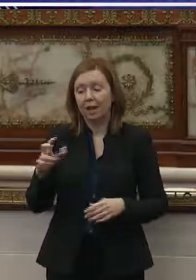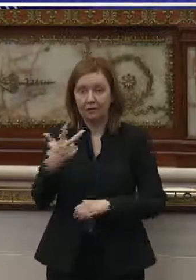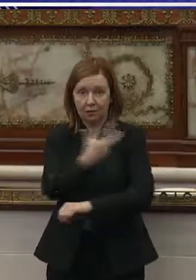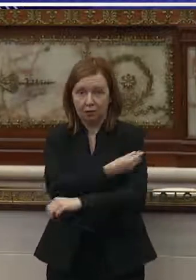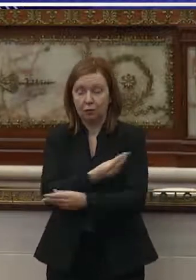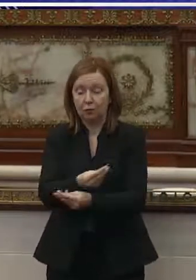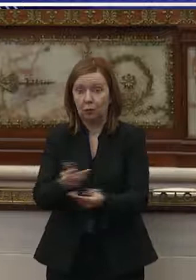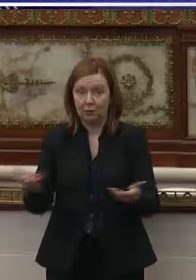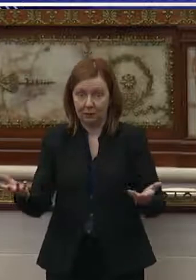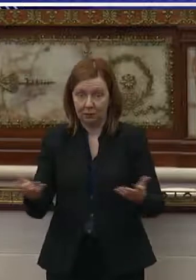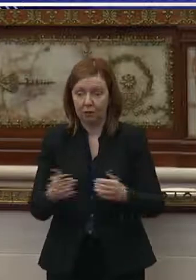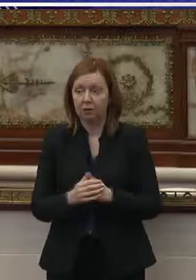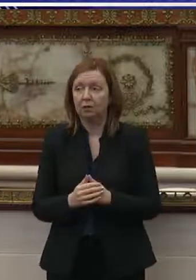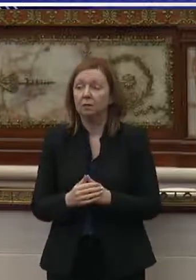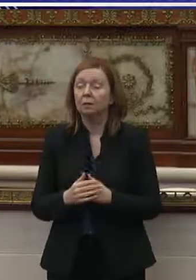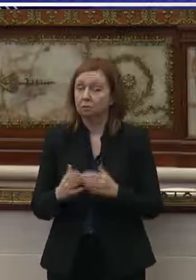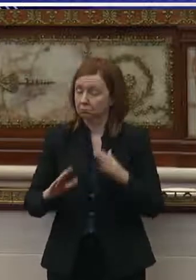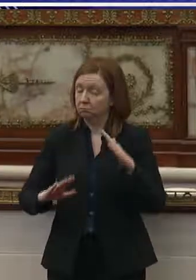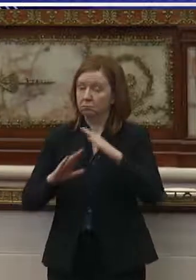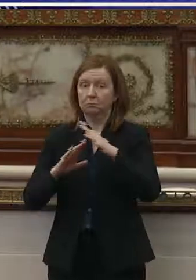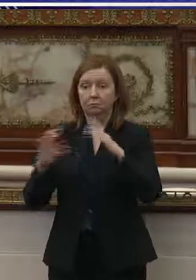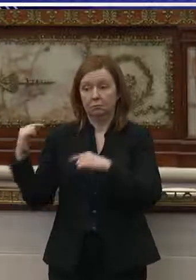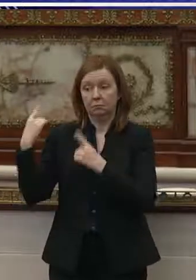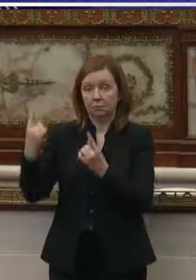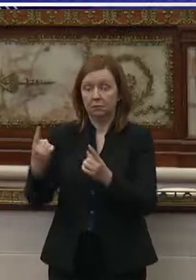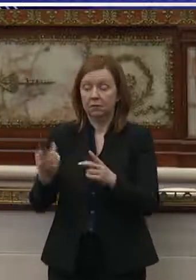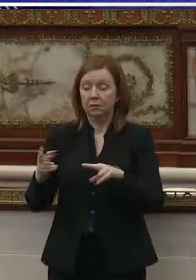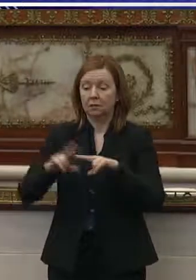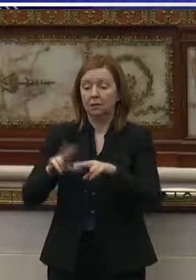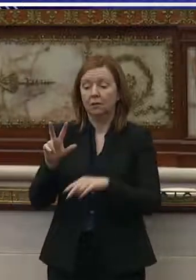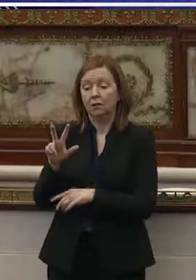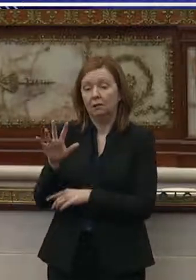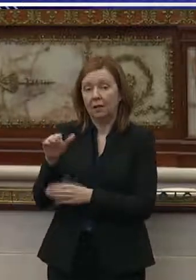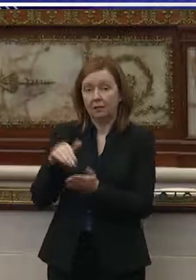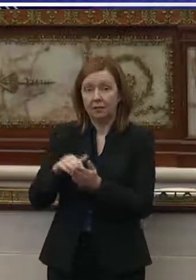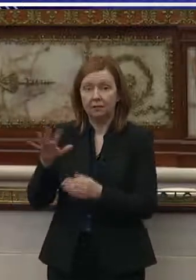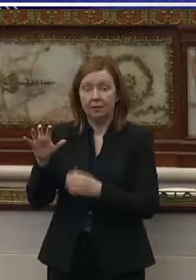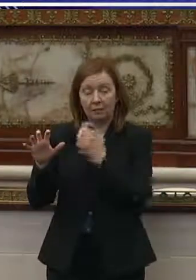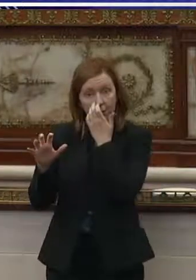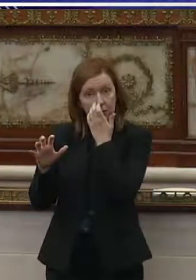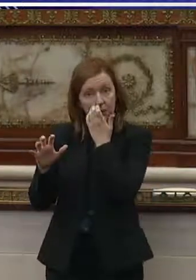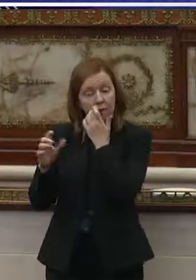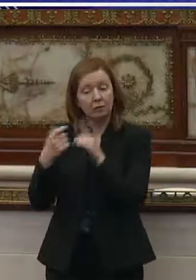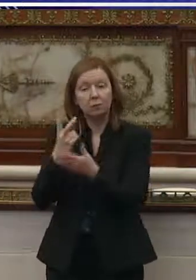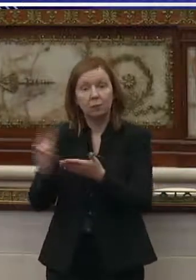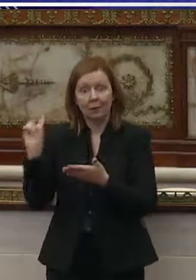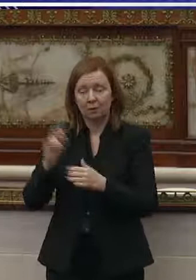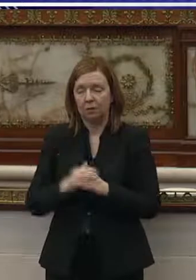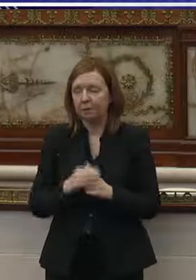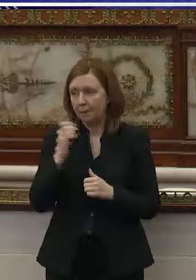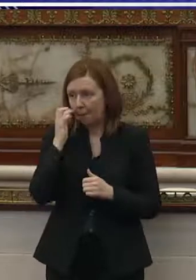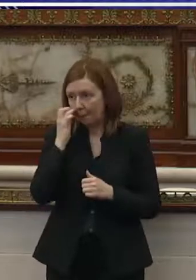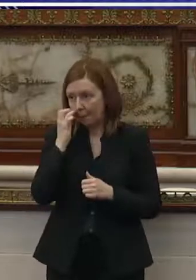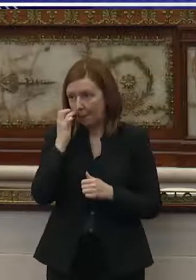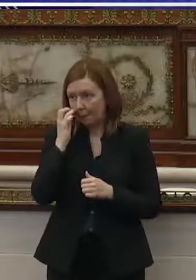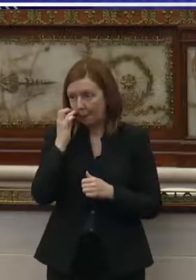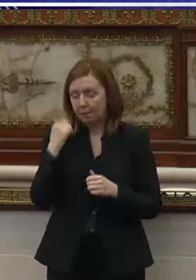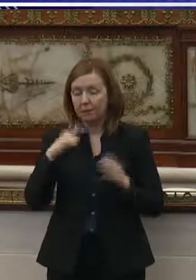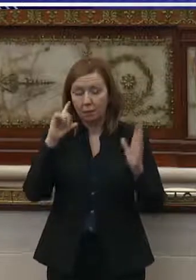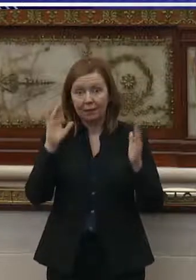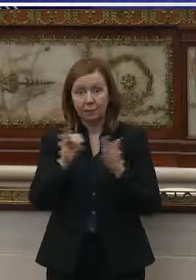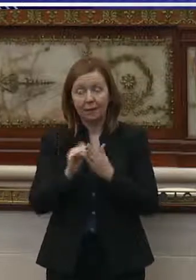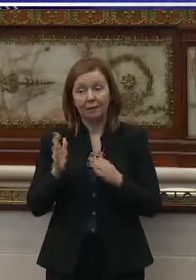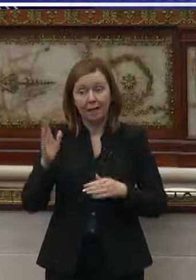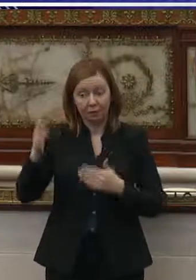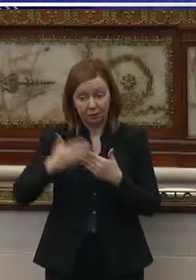were administered, a new high, an increase from 35,500 doses administered the week before. We expect that in